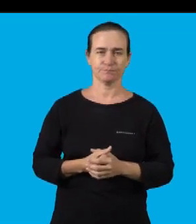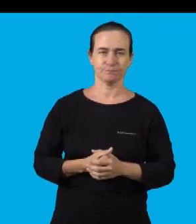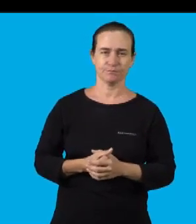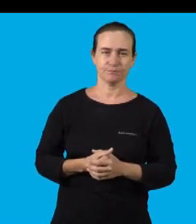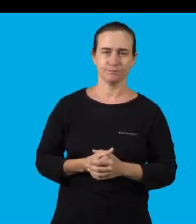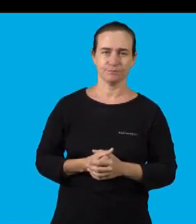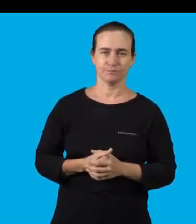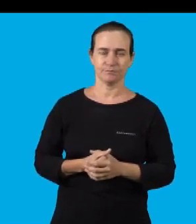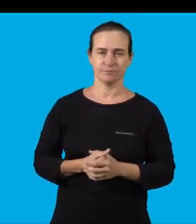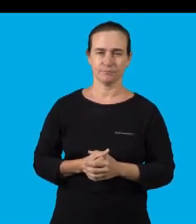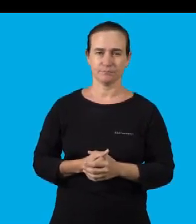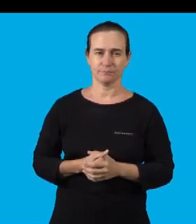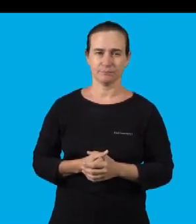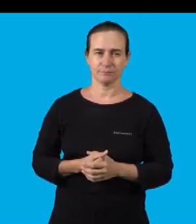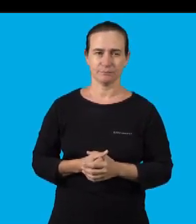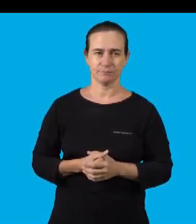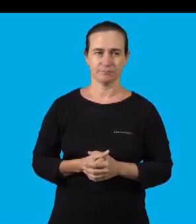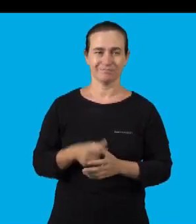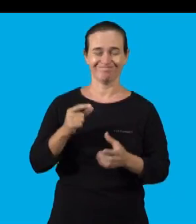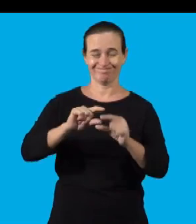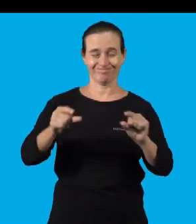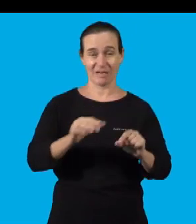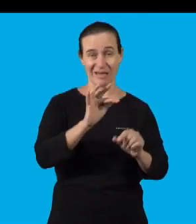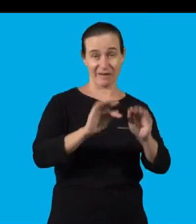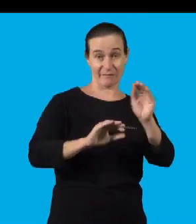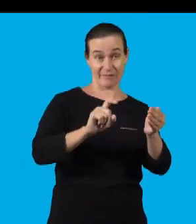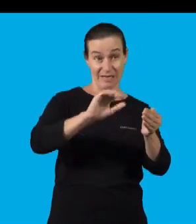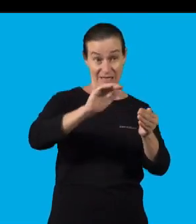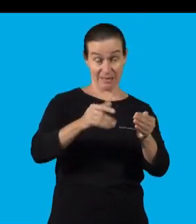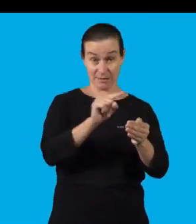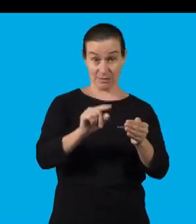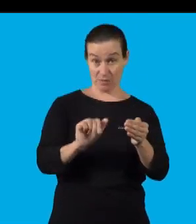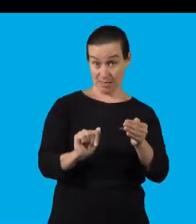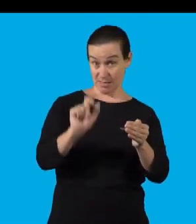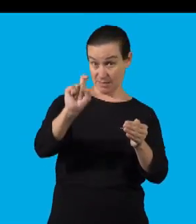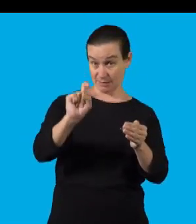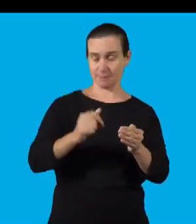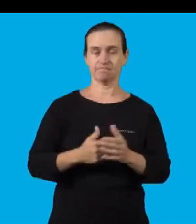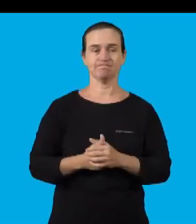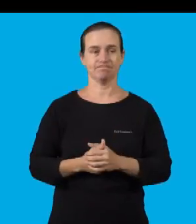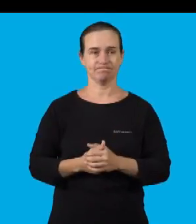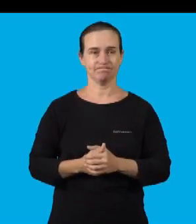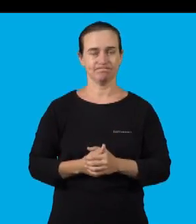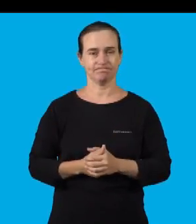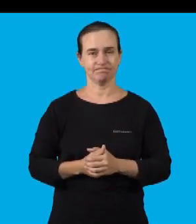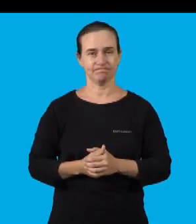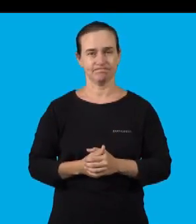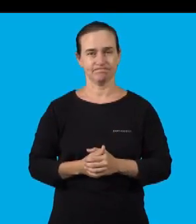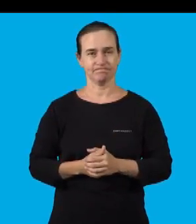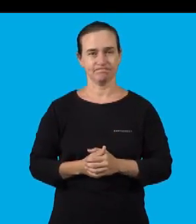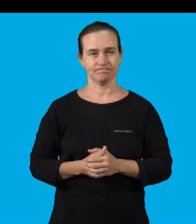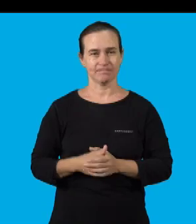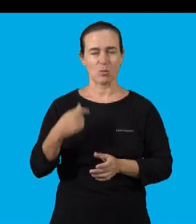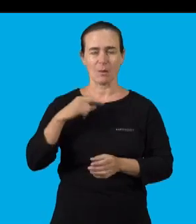remember that the equation that we were given was f of x is equals to a exponent x. And all we need to do is just